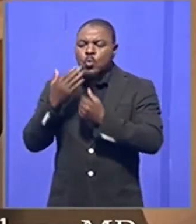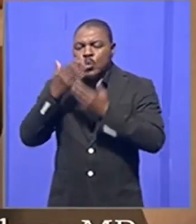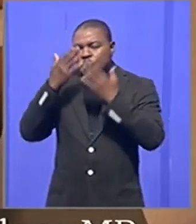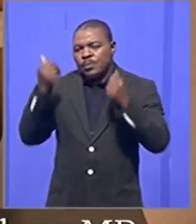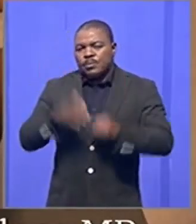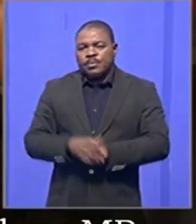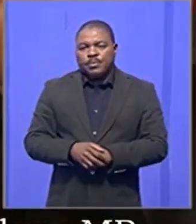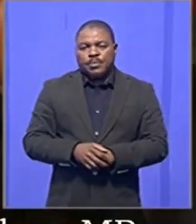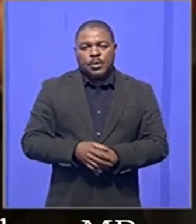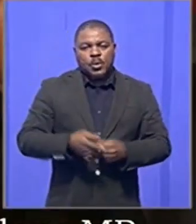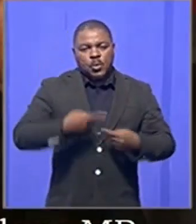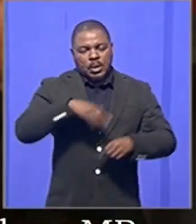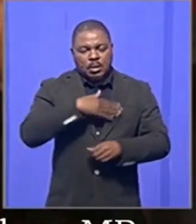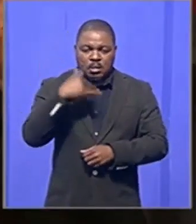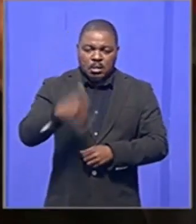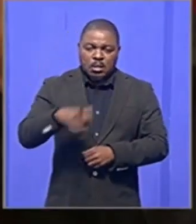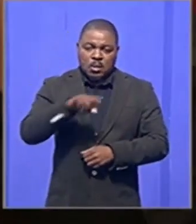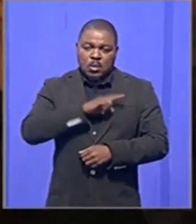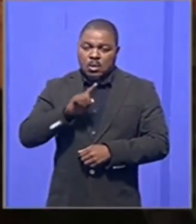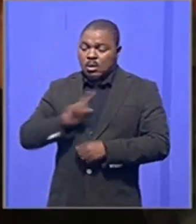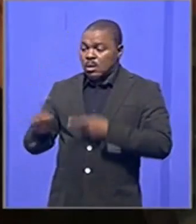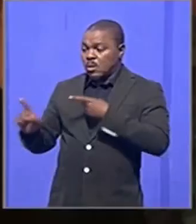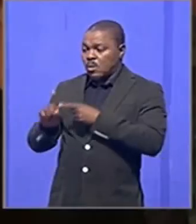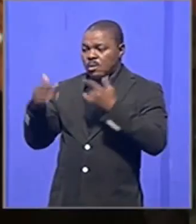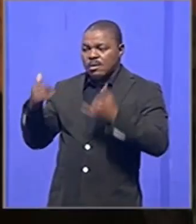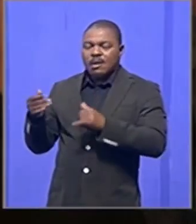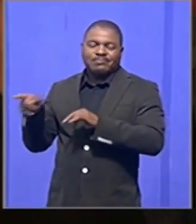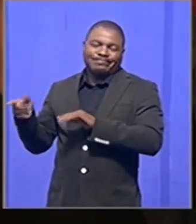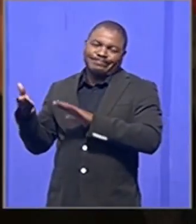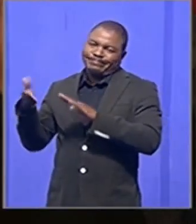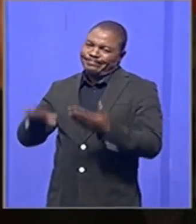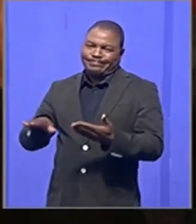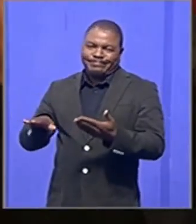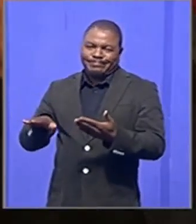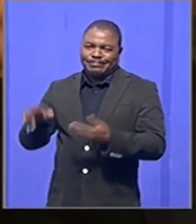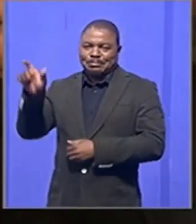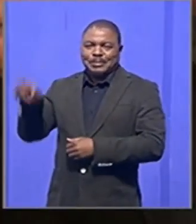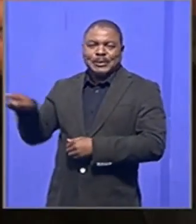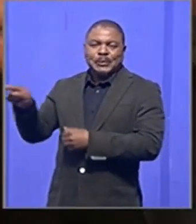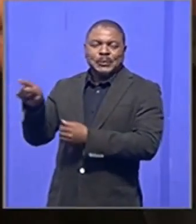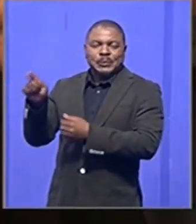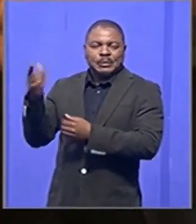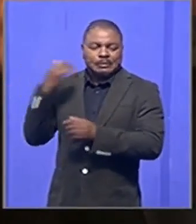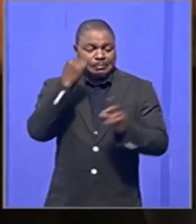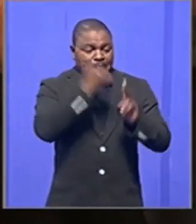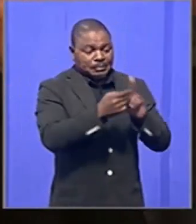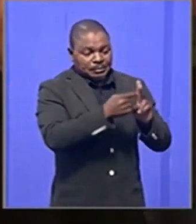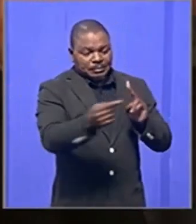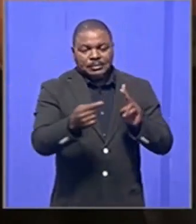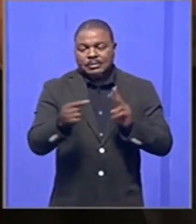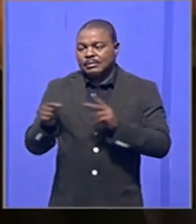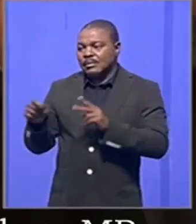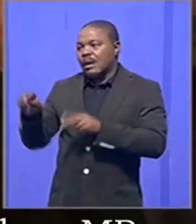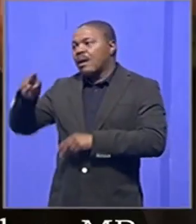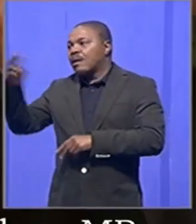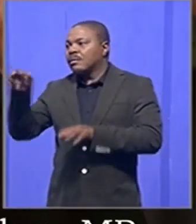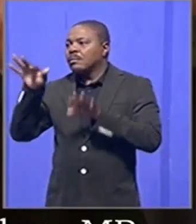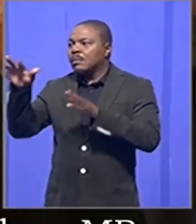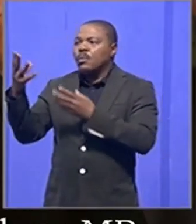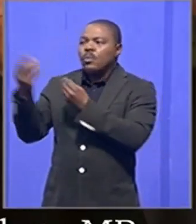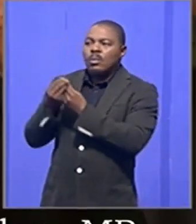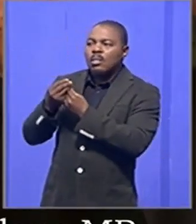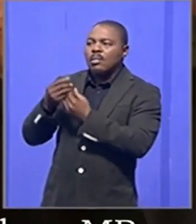painful to us because the suspect now is dead and the other suspects are having